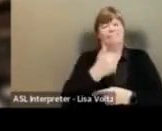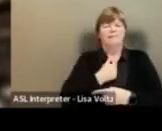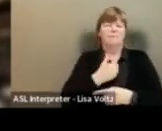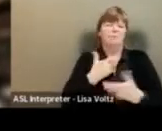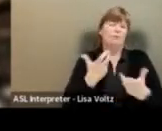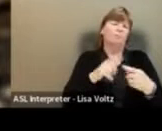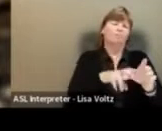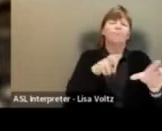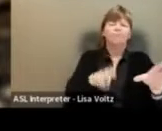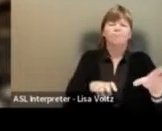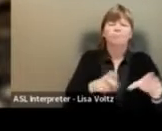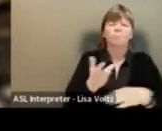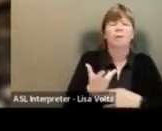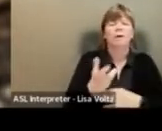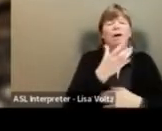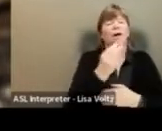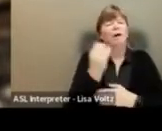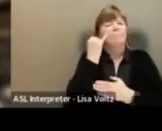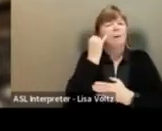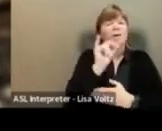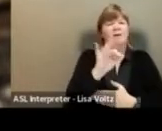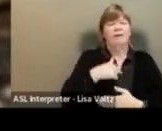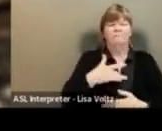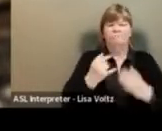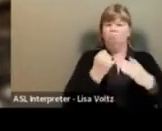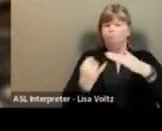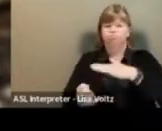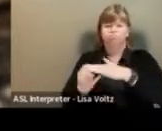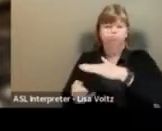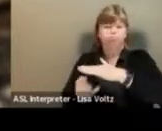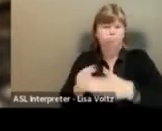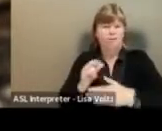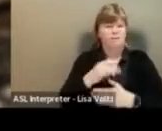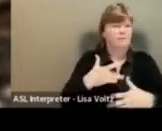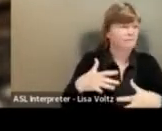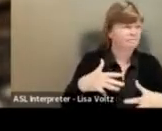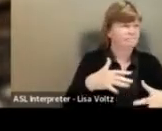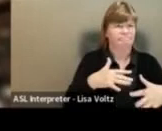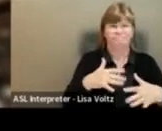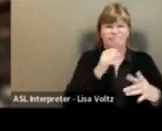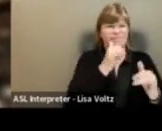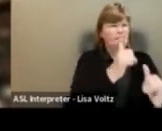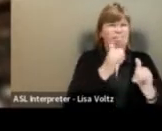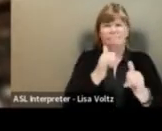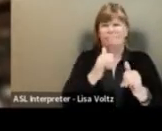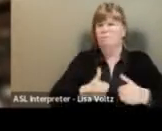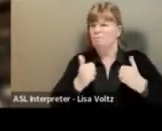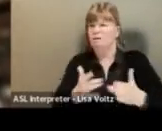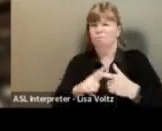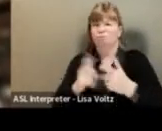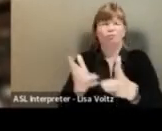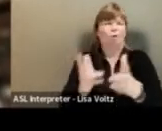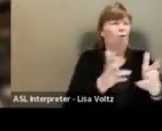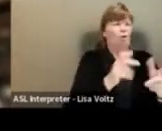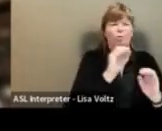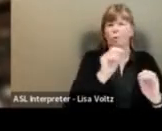to leave. And also if I feel isolated, if I feel like there aren't other survivors particularly to talk to, if there aren't